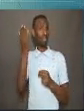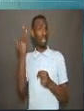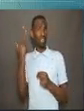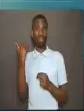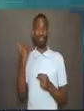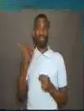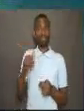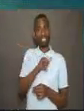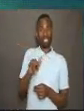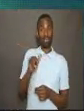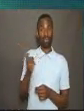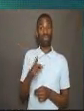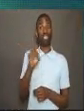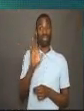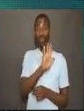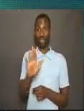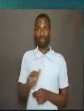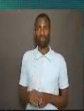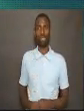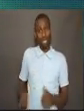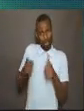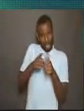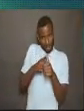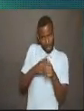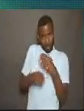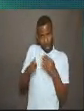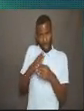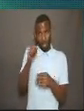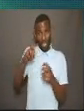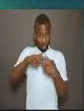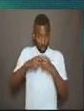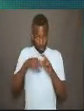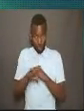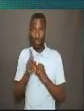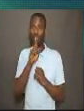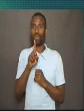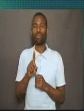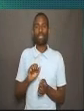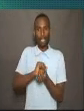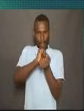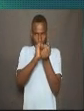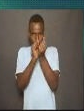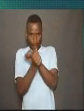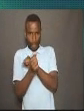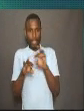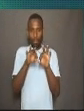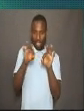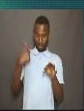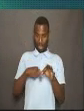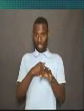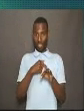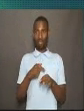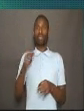last. Our first step in this problem is to convert our measurements